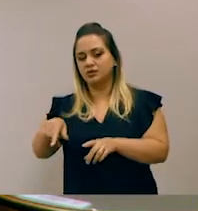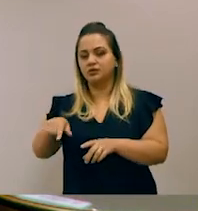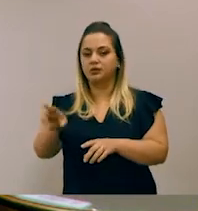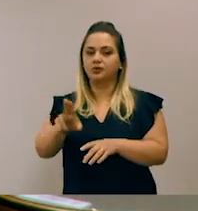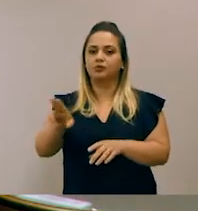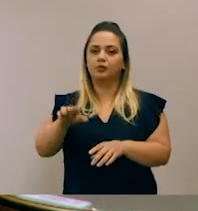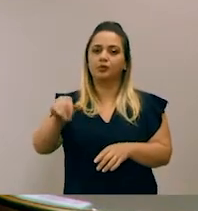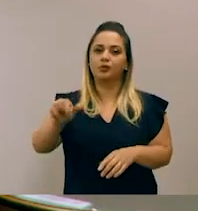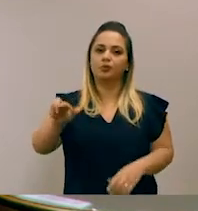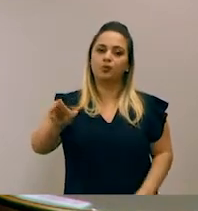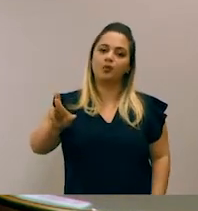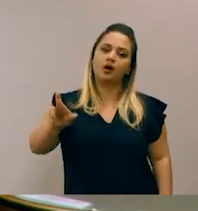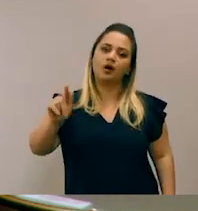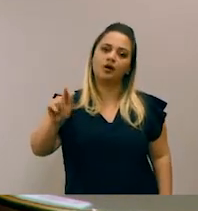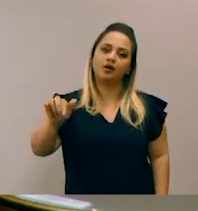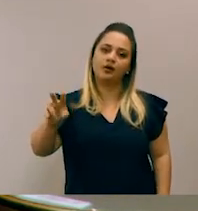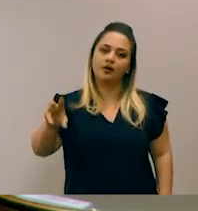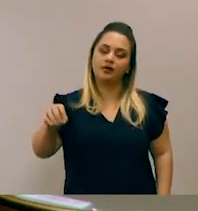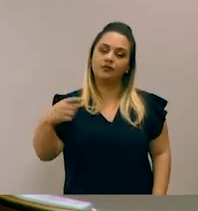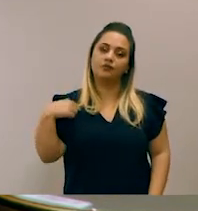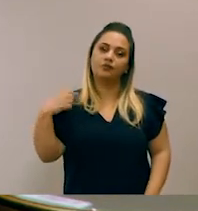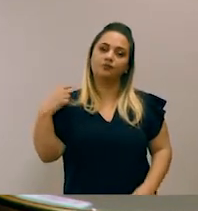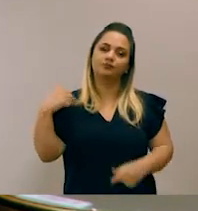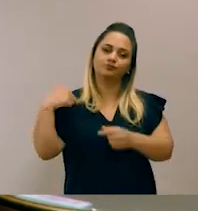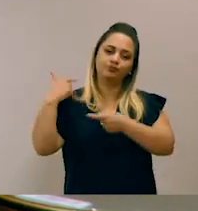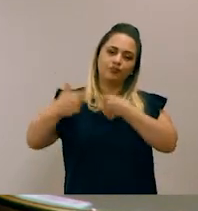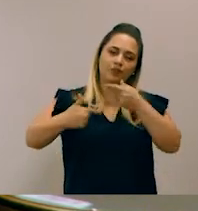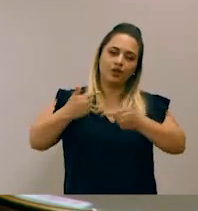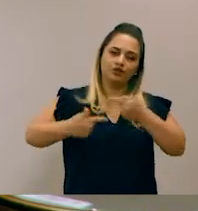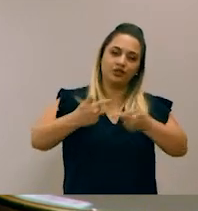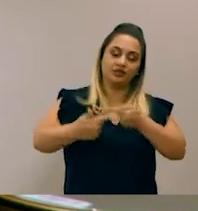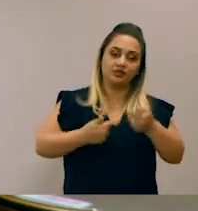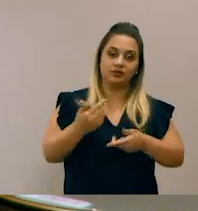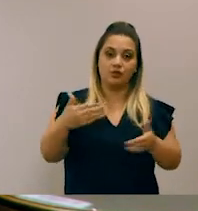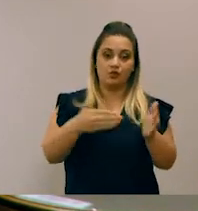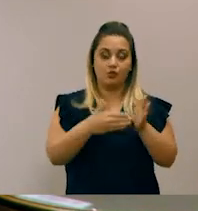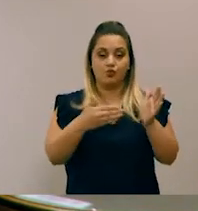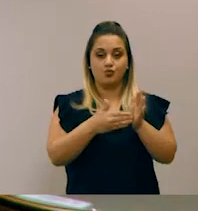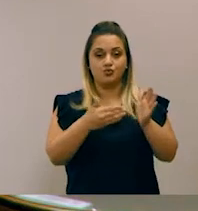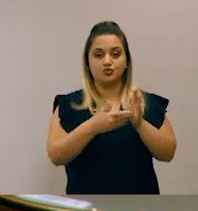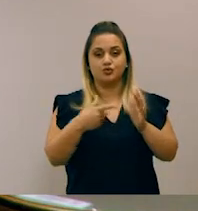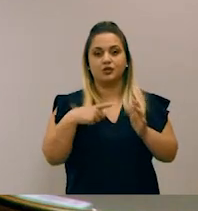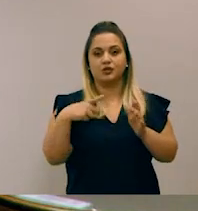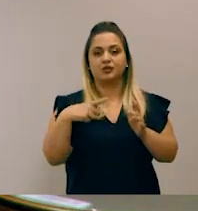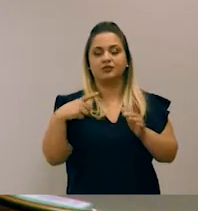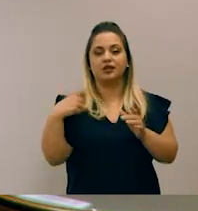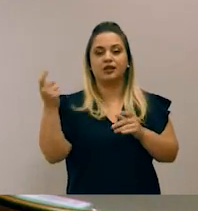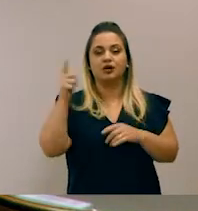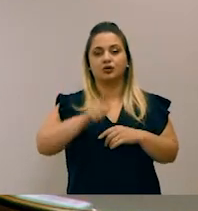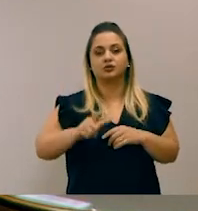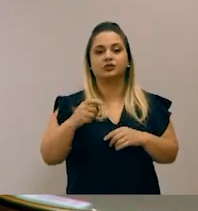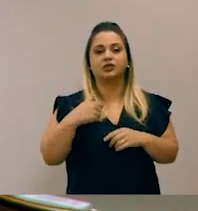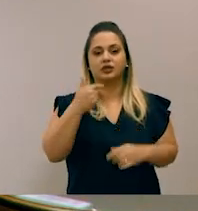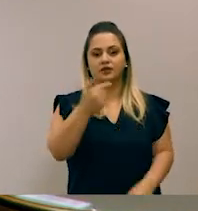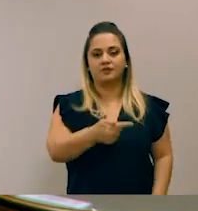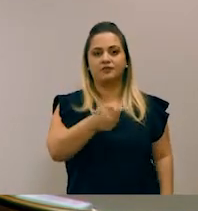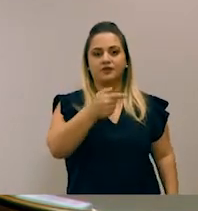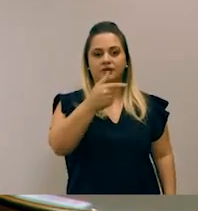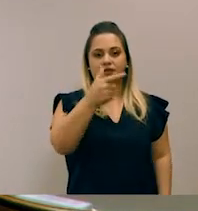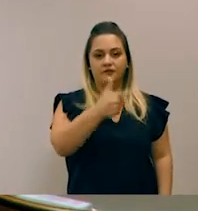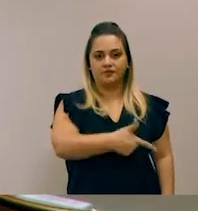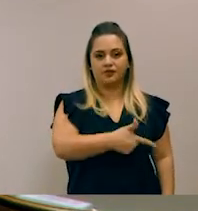of file. The latest version generated considers around